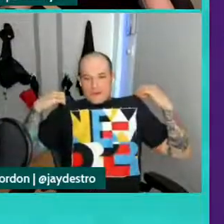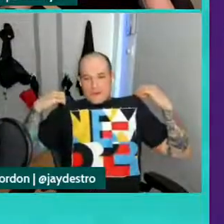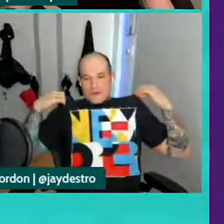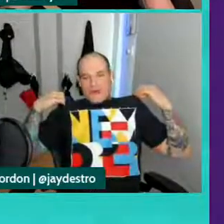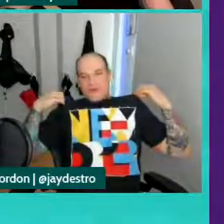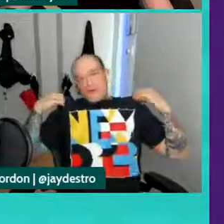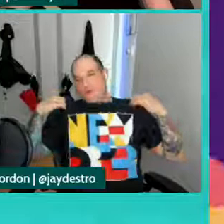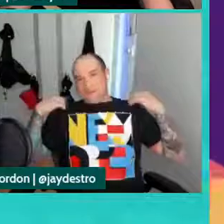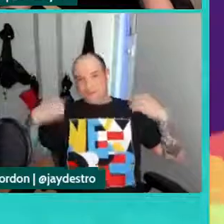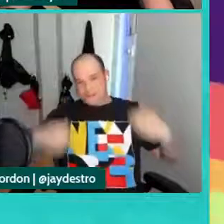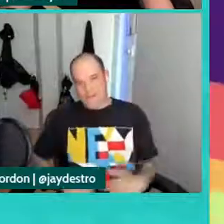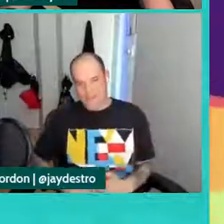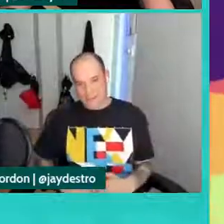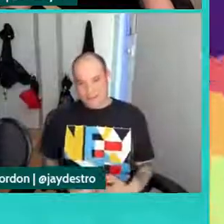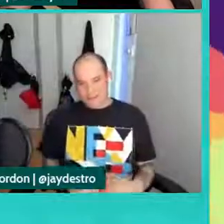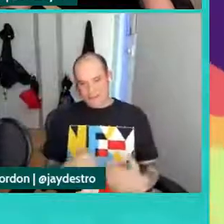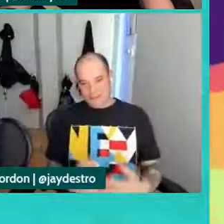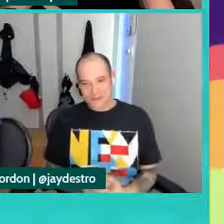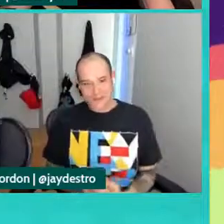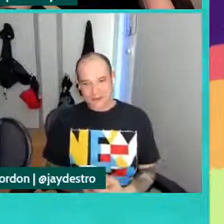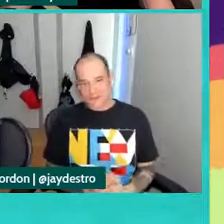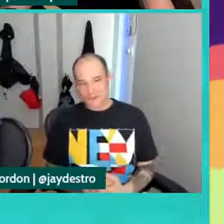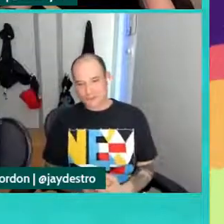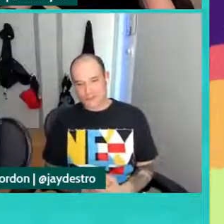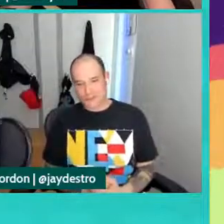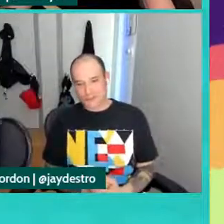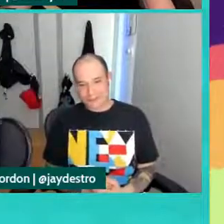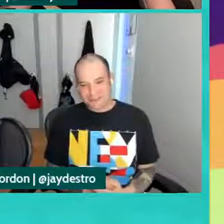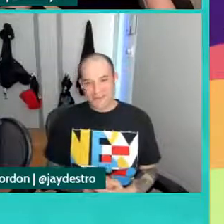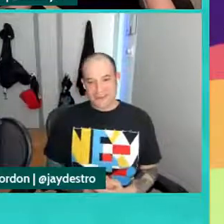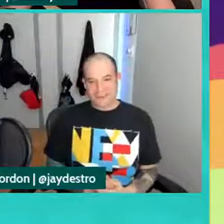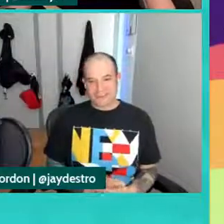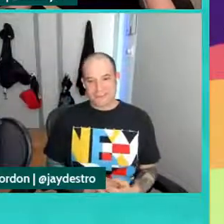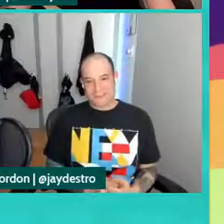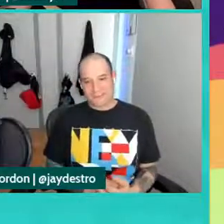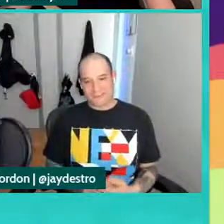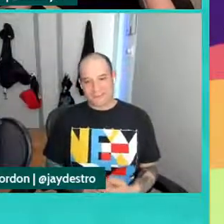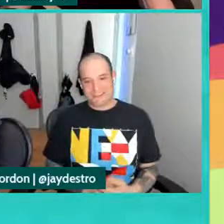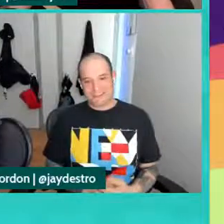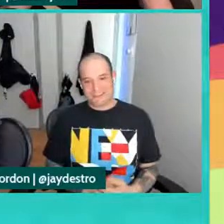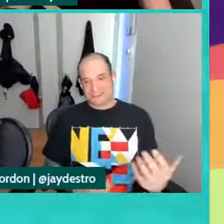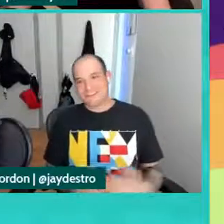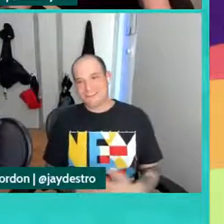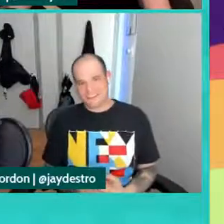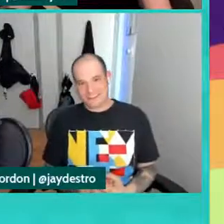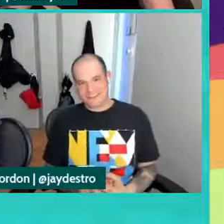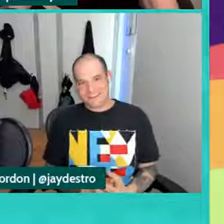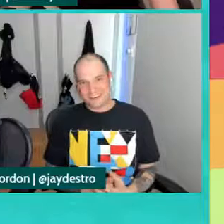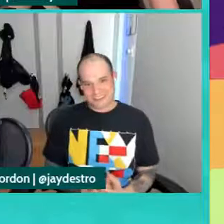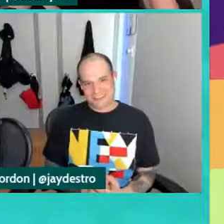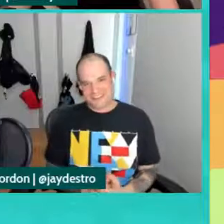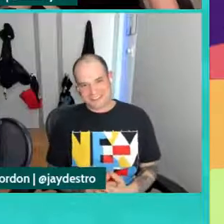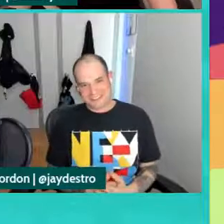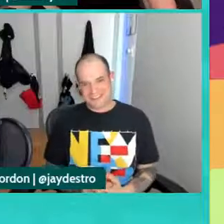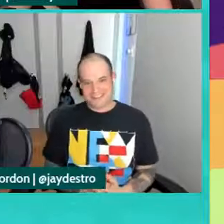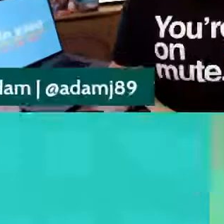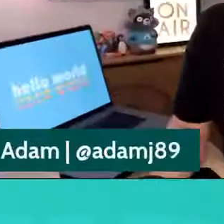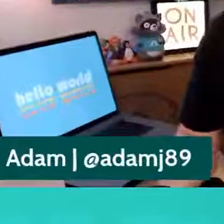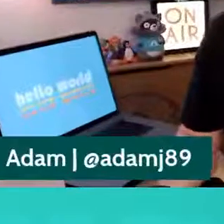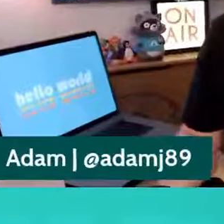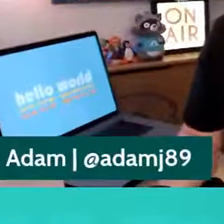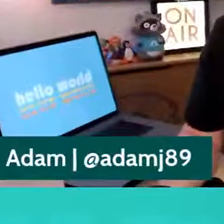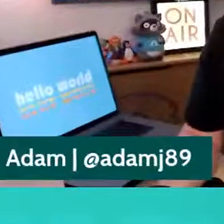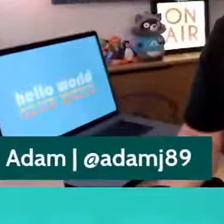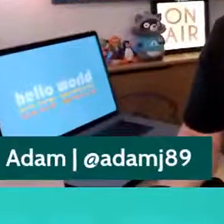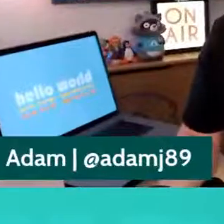sure to put on a New Order t-shirt today, just so I can always fit the theme. But it's great to see you today. It's great to see